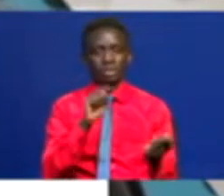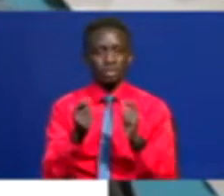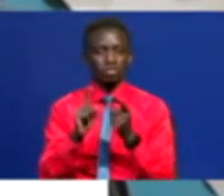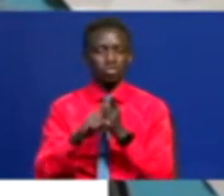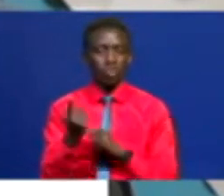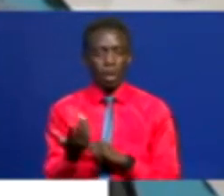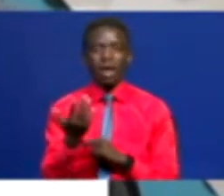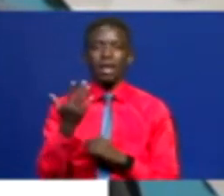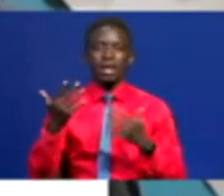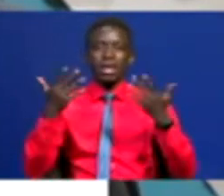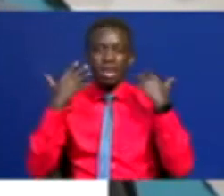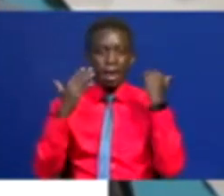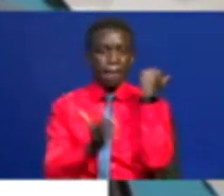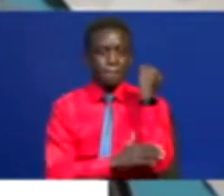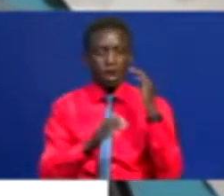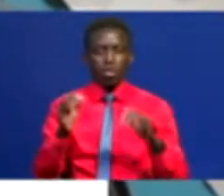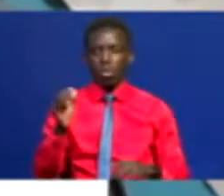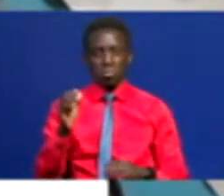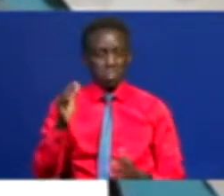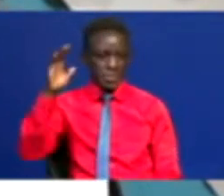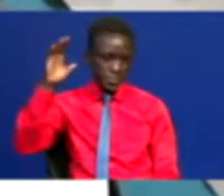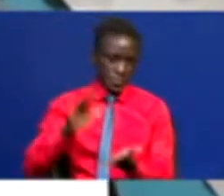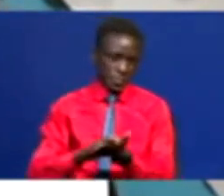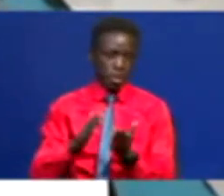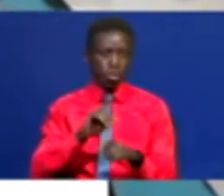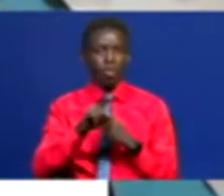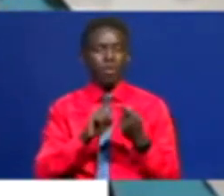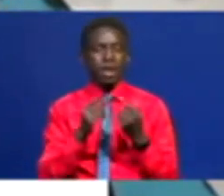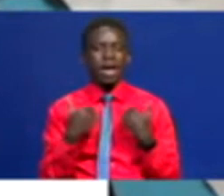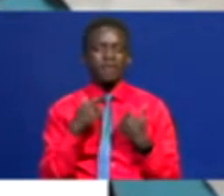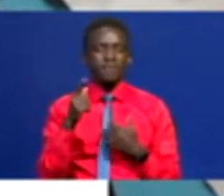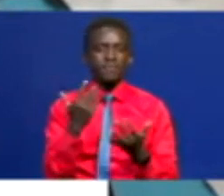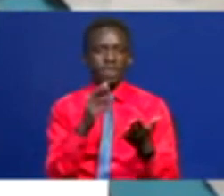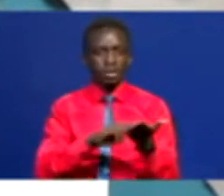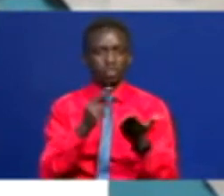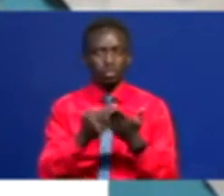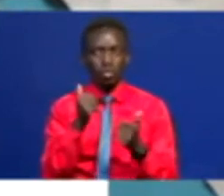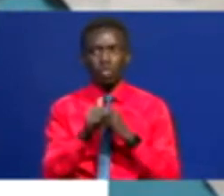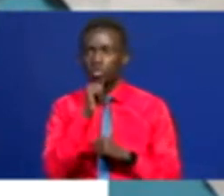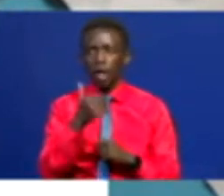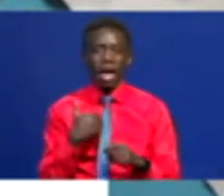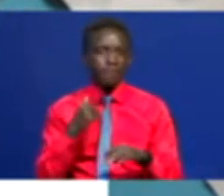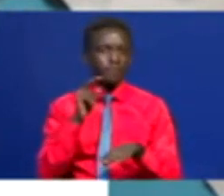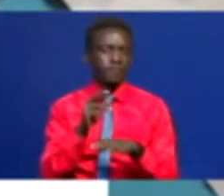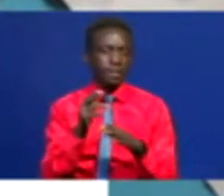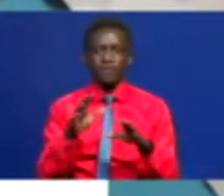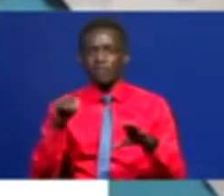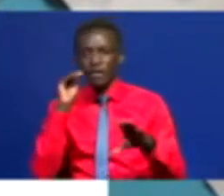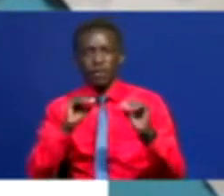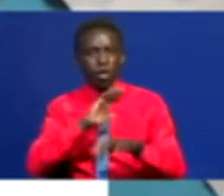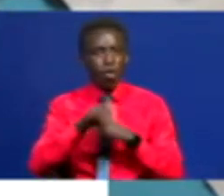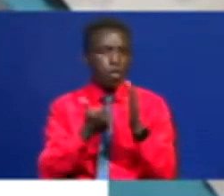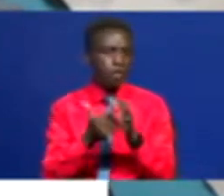zero when we have these resources that have not been completely exploited, and that they are a